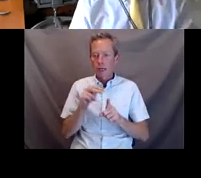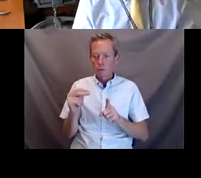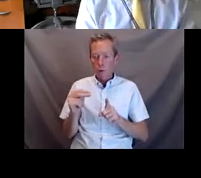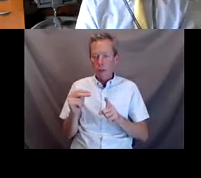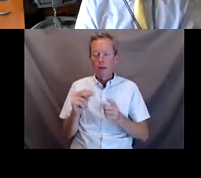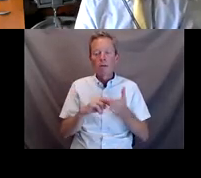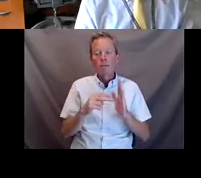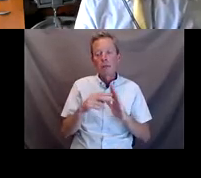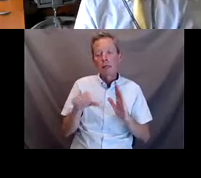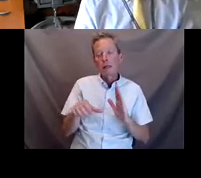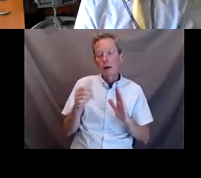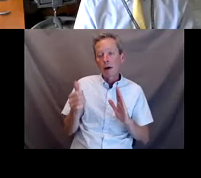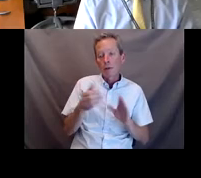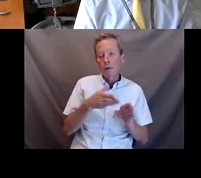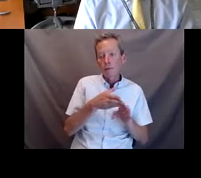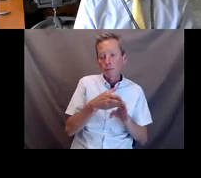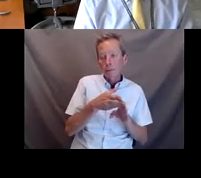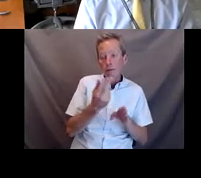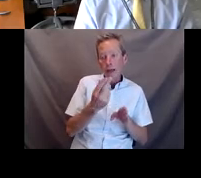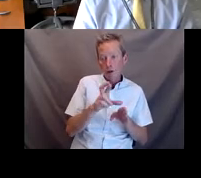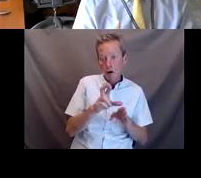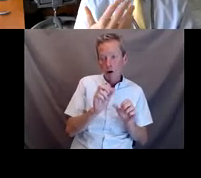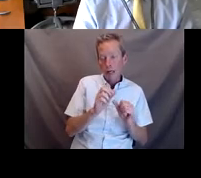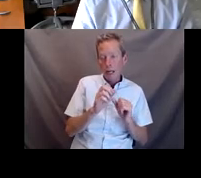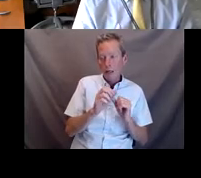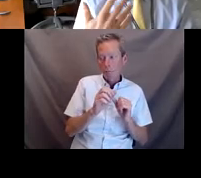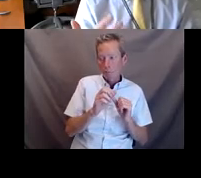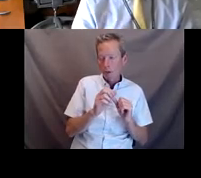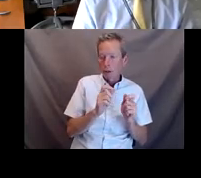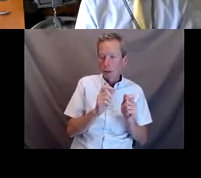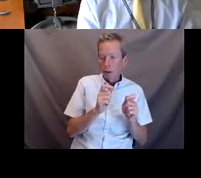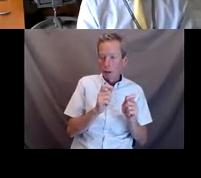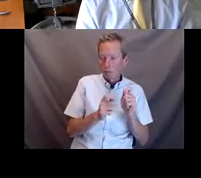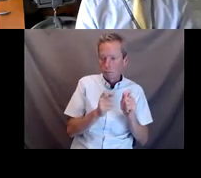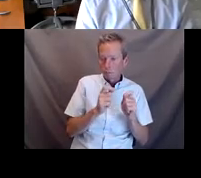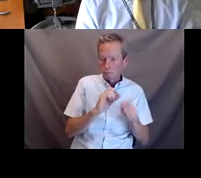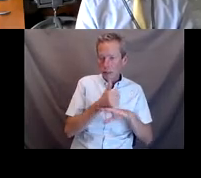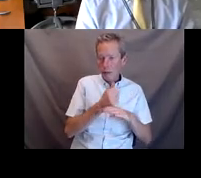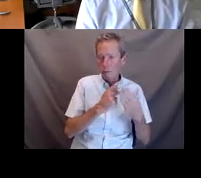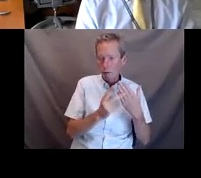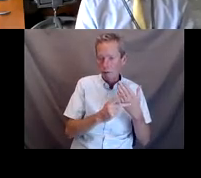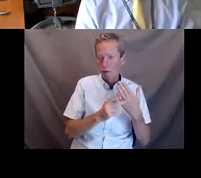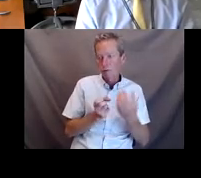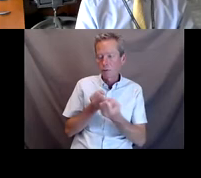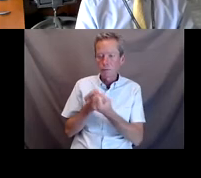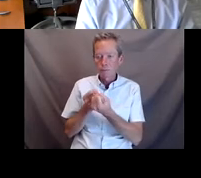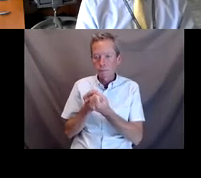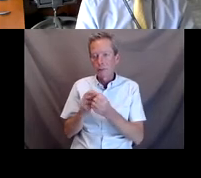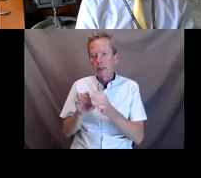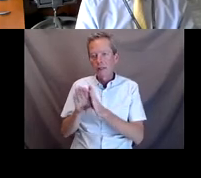other areas of HR can start building programs to, again, supplement the development and growth of our staff over